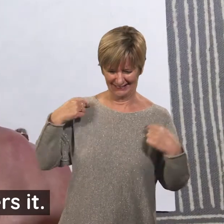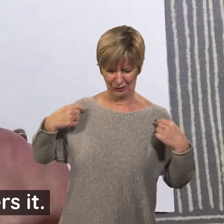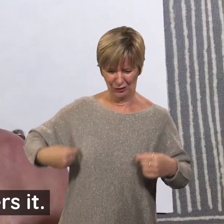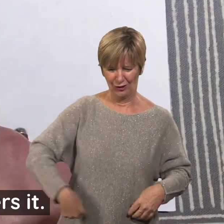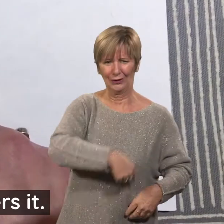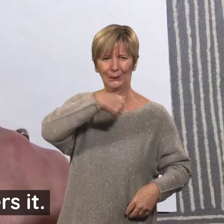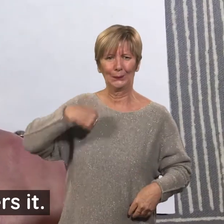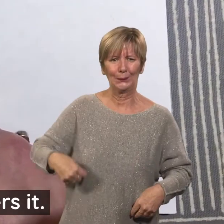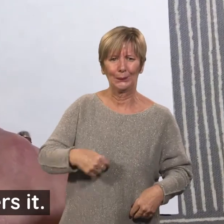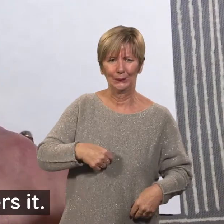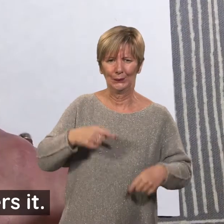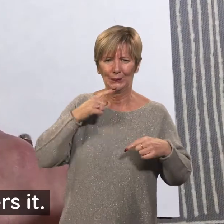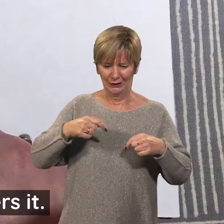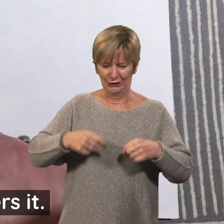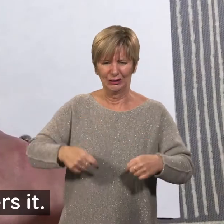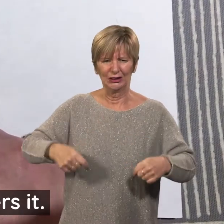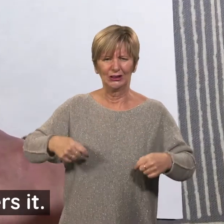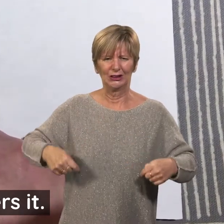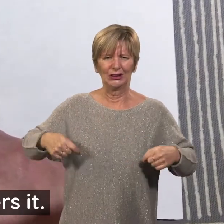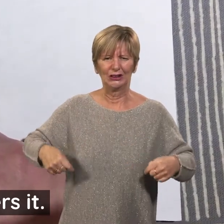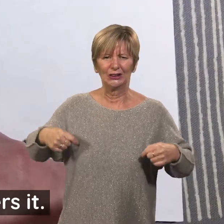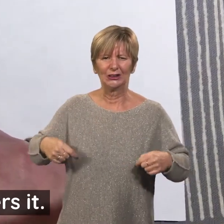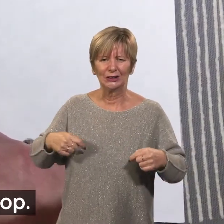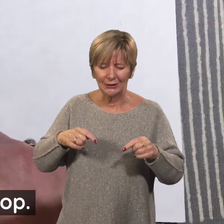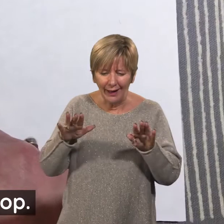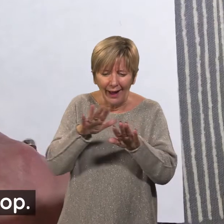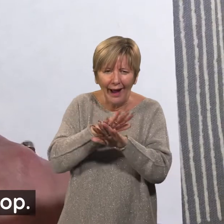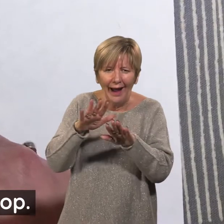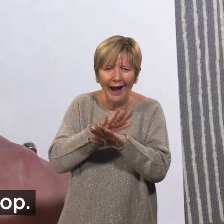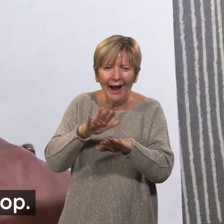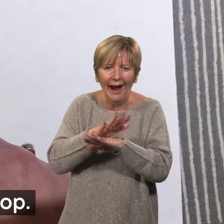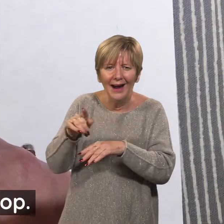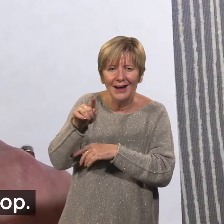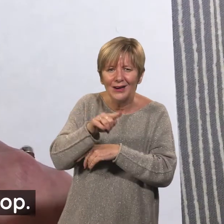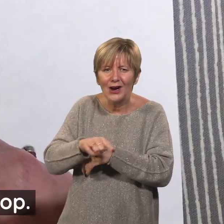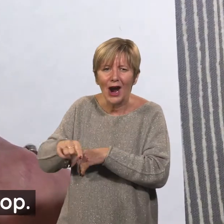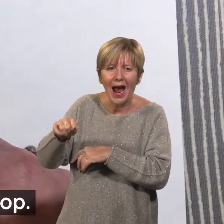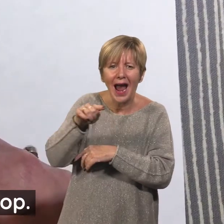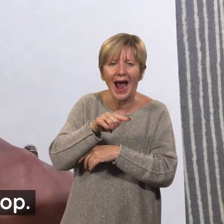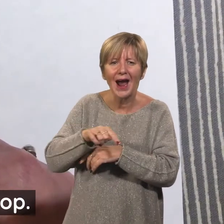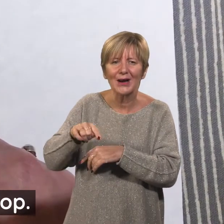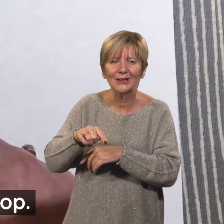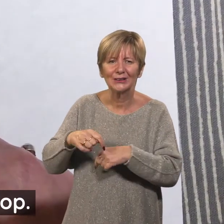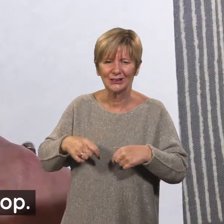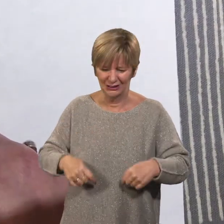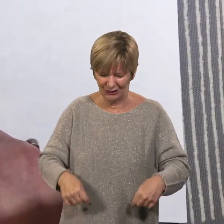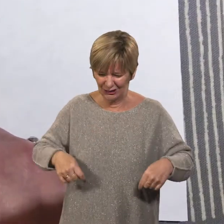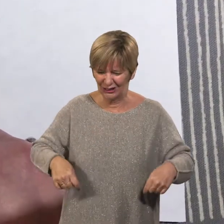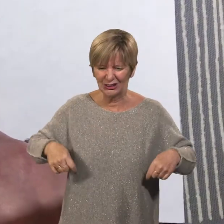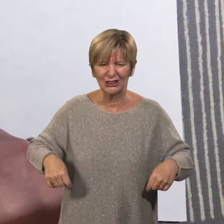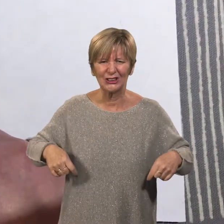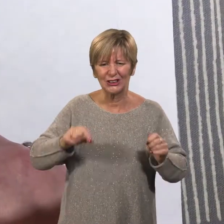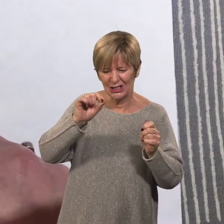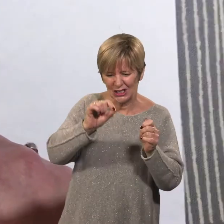big oval shape because his top covers it. And we'll just do the raggedy bottom of his top.